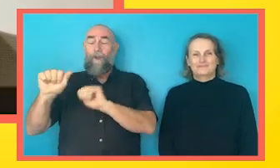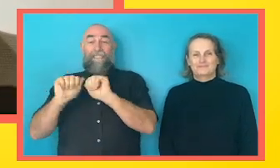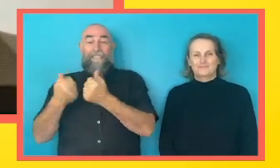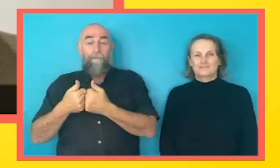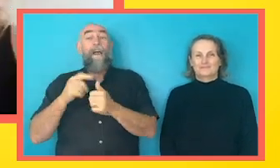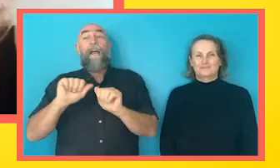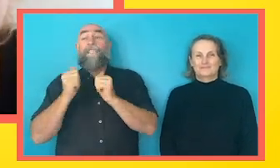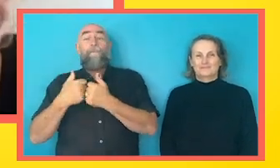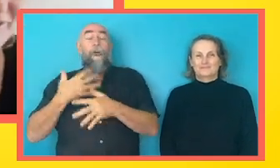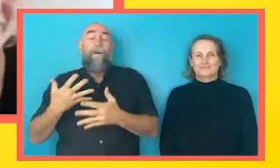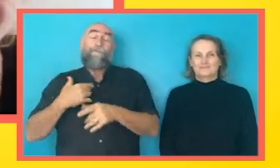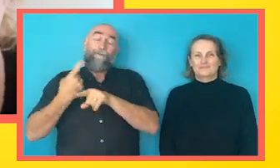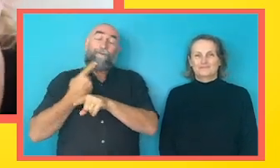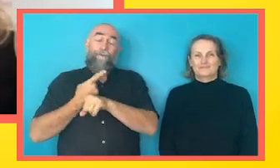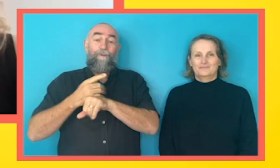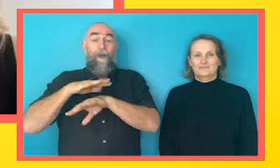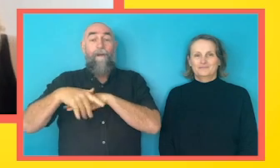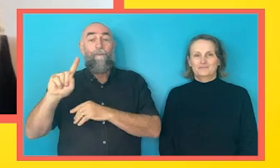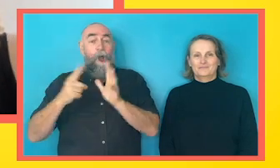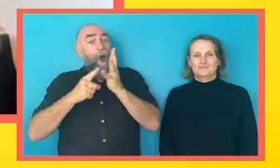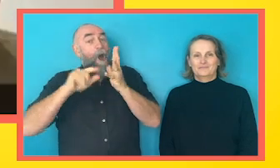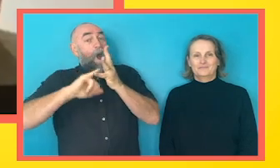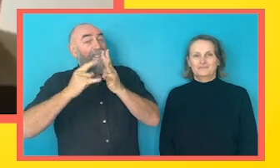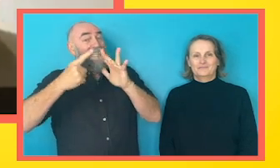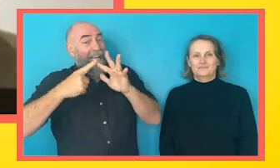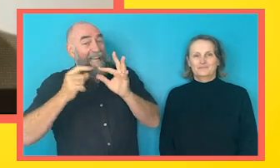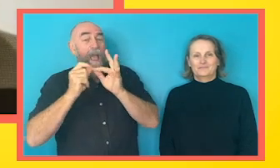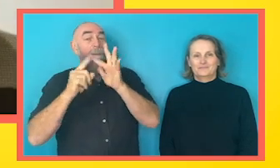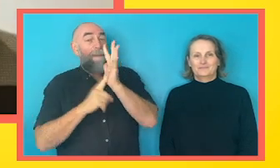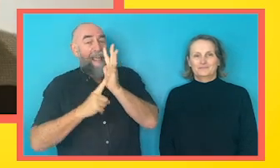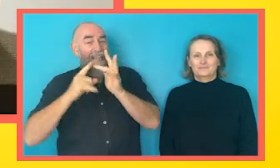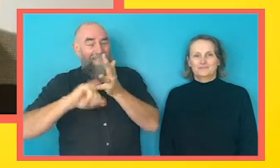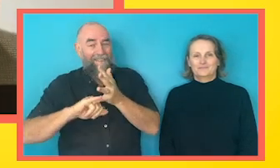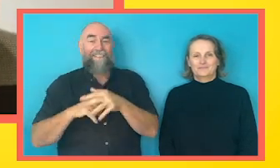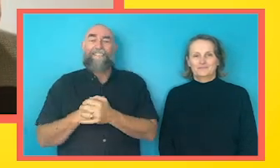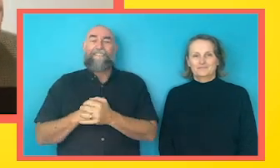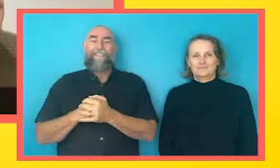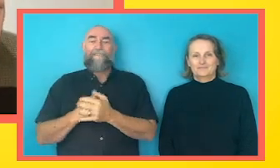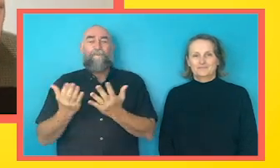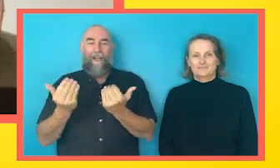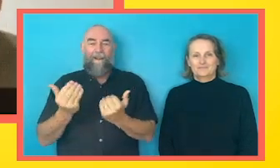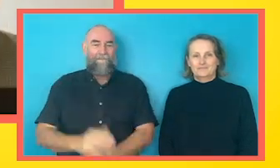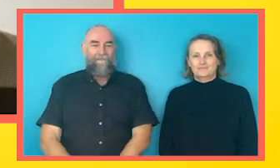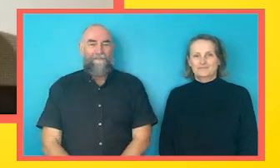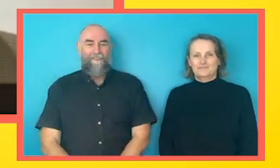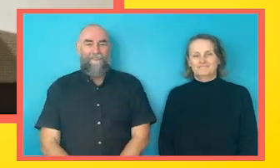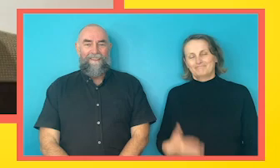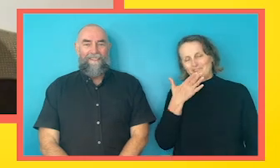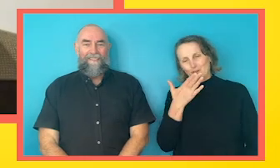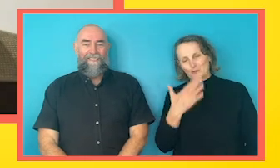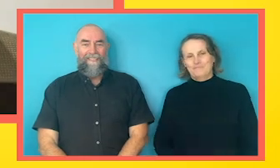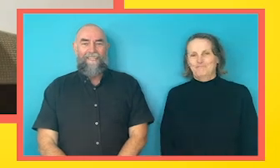Aussie Bells, the goalball team. Thank you very much. How are you going? You guys were absolute stars during the